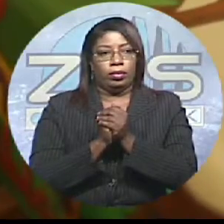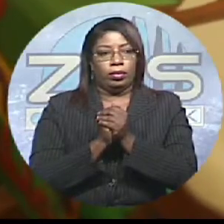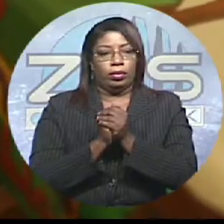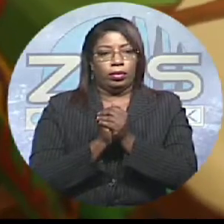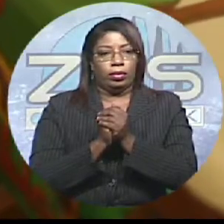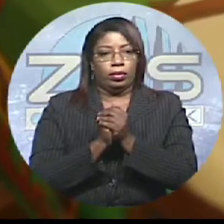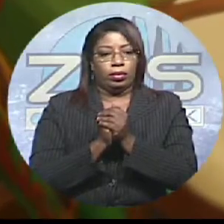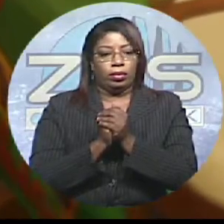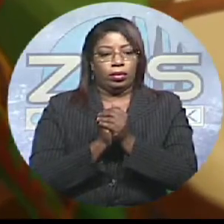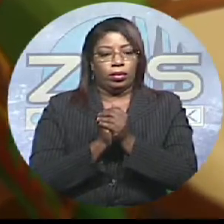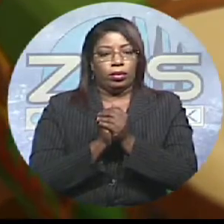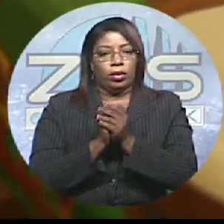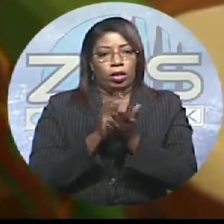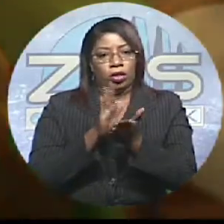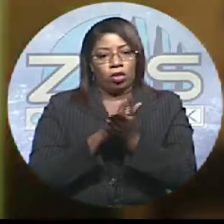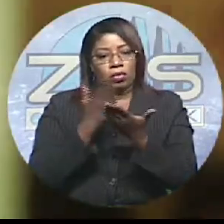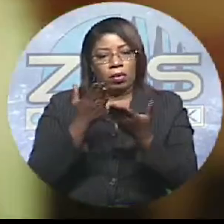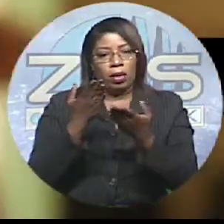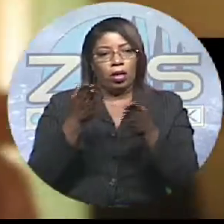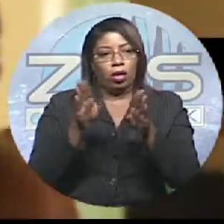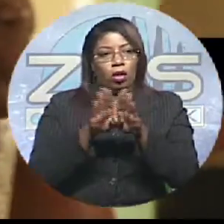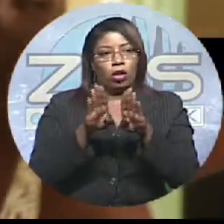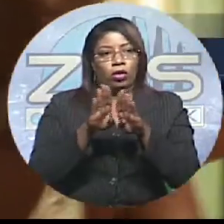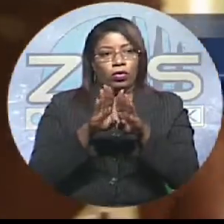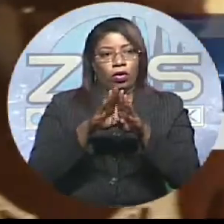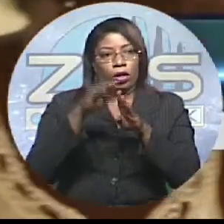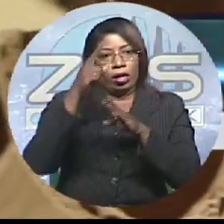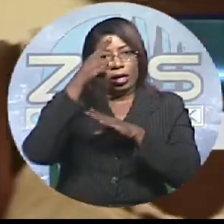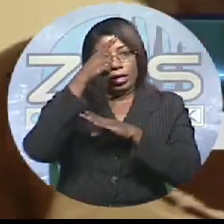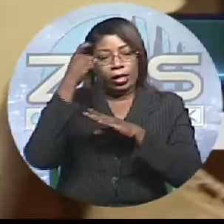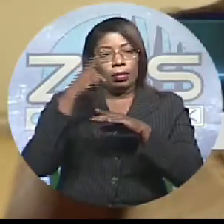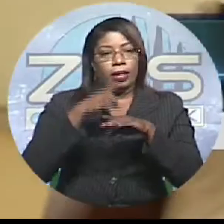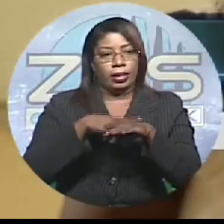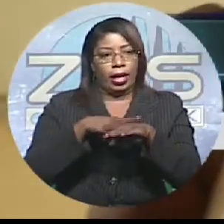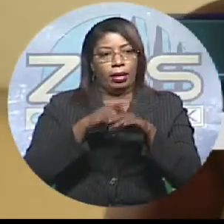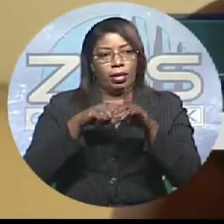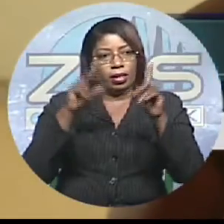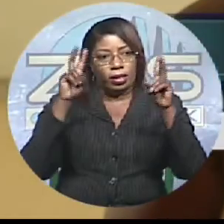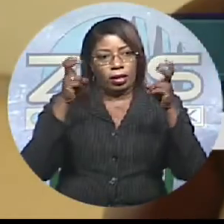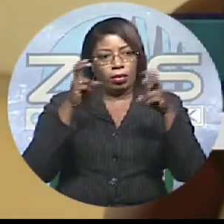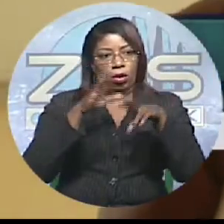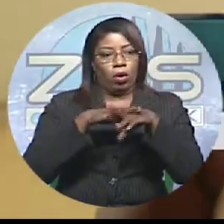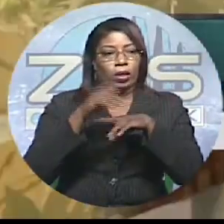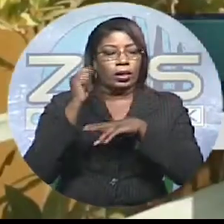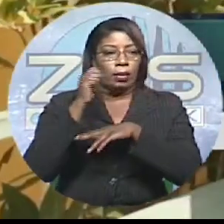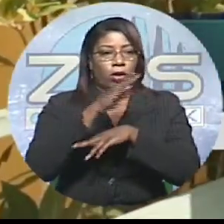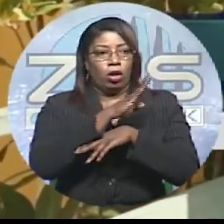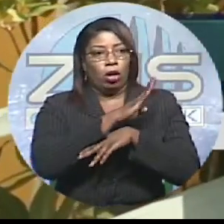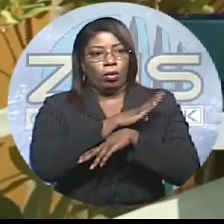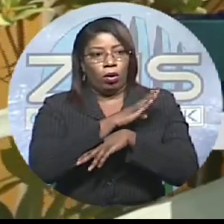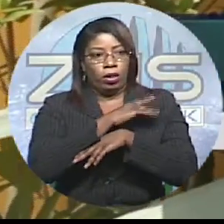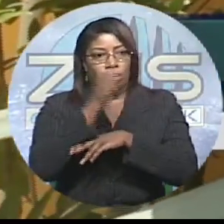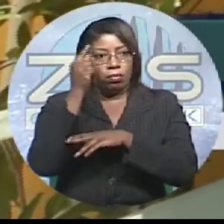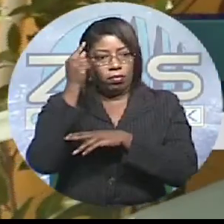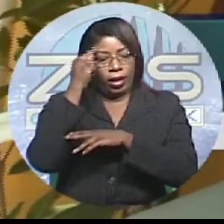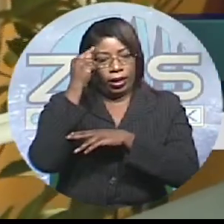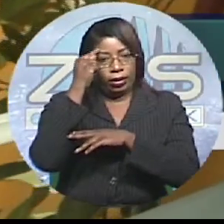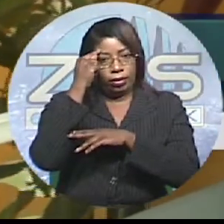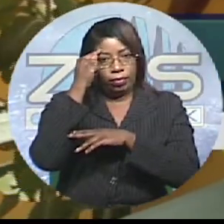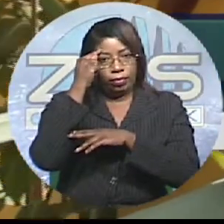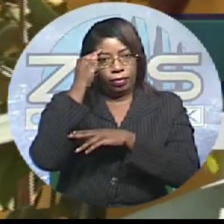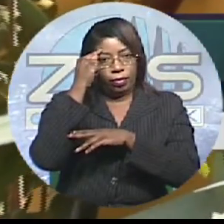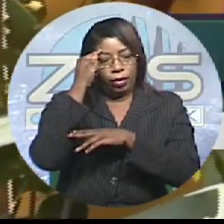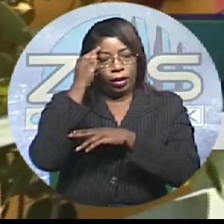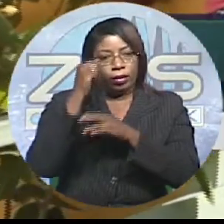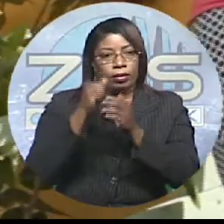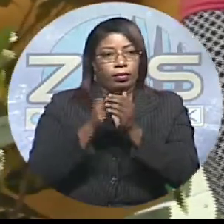School may be closed for the summer, but it's a subject that's always on Pamela Gort's mind. The acting district superintendent for